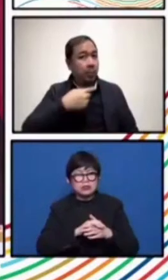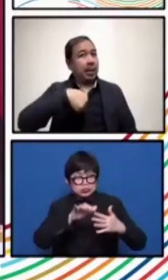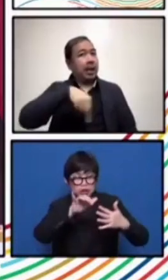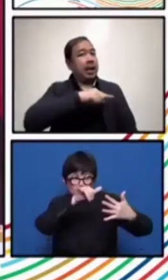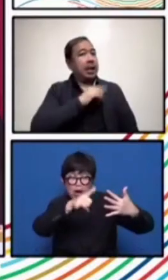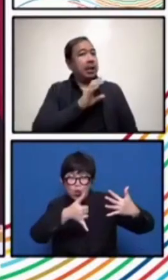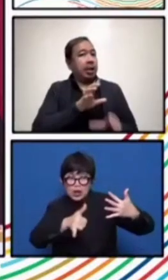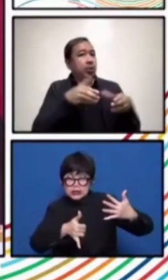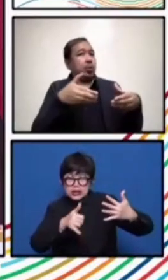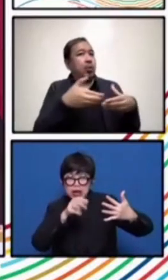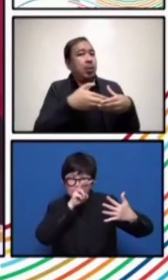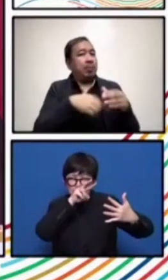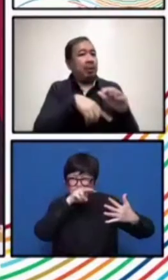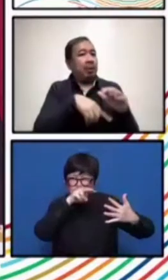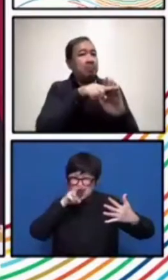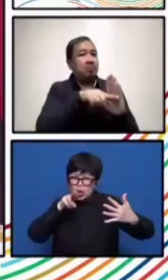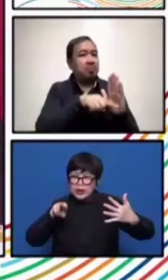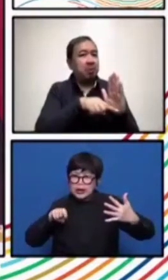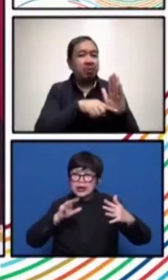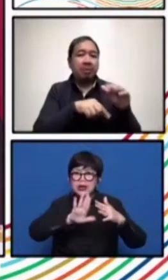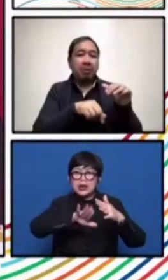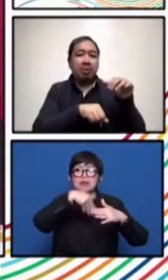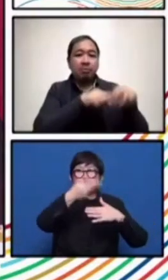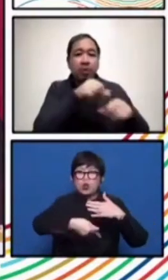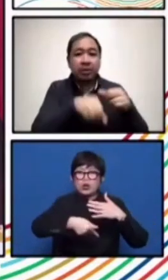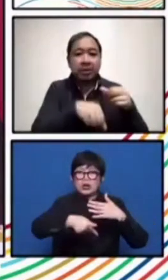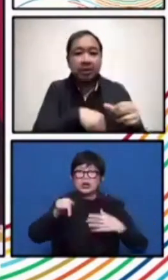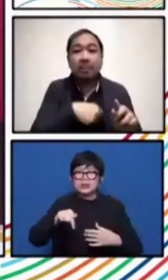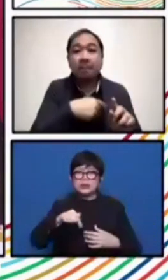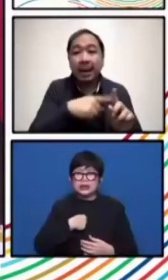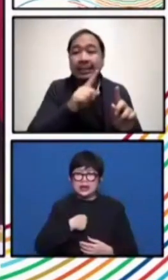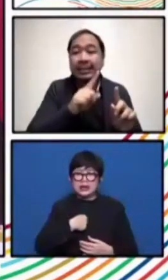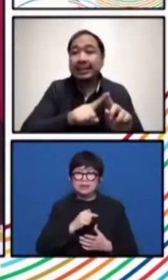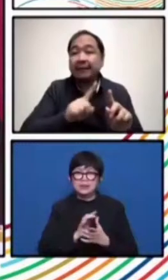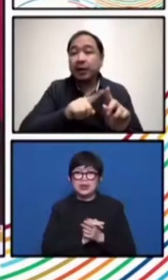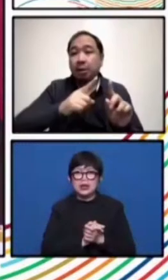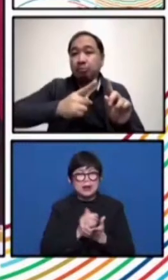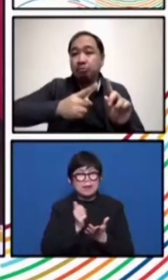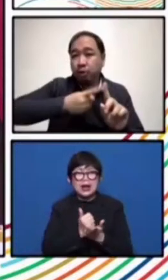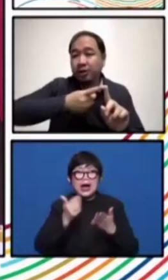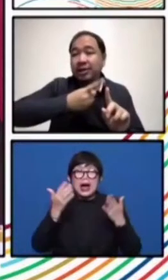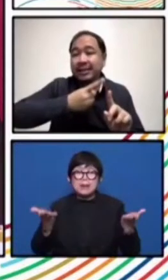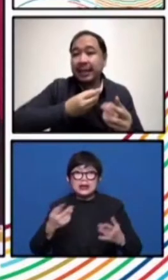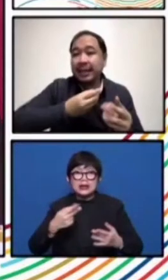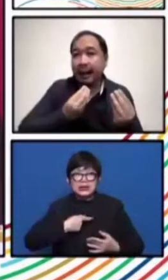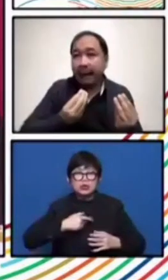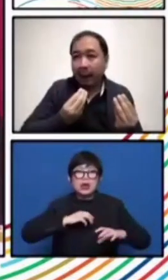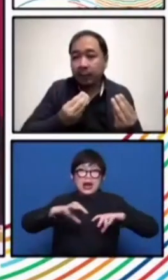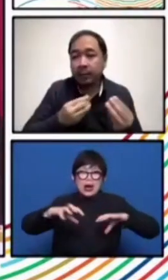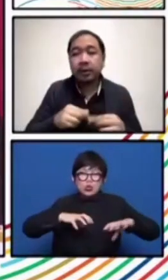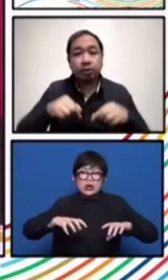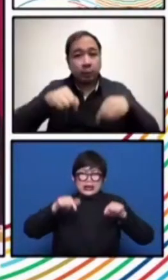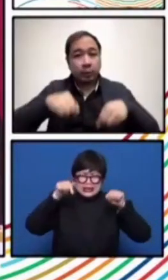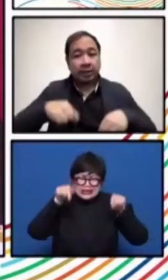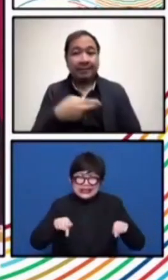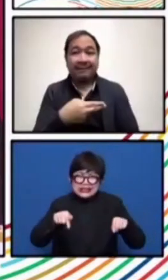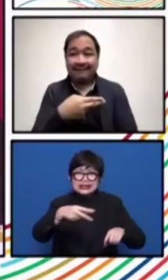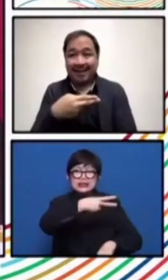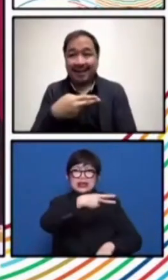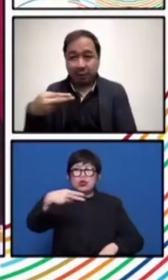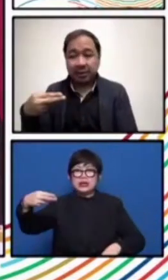programming and other priorities so what we have done here in Indonesia is